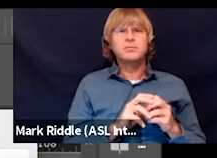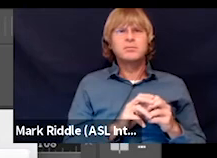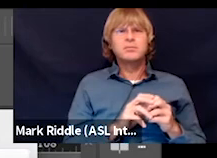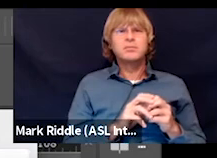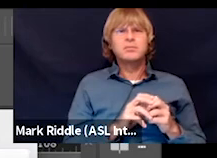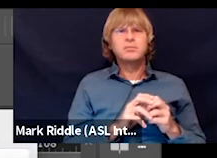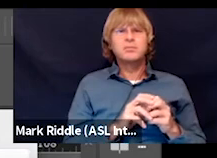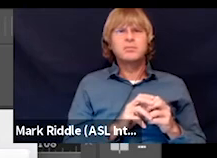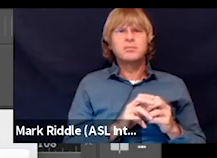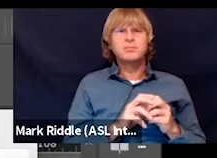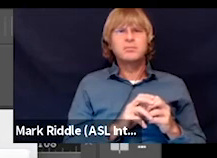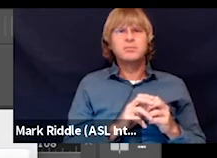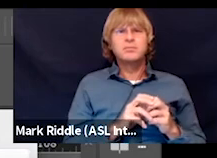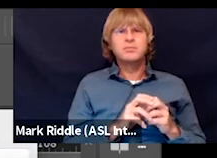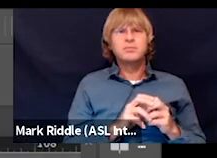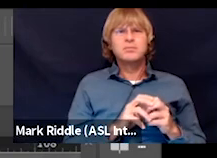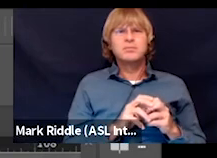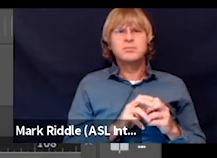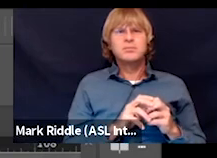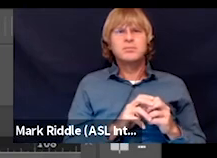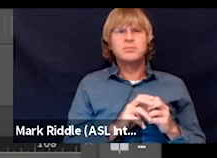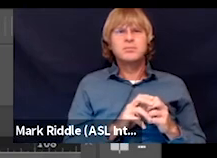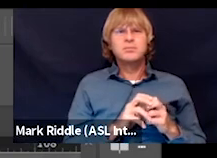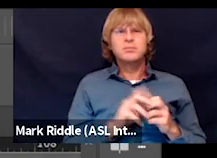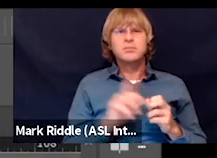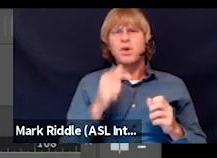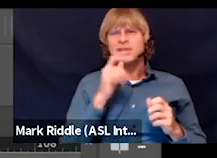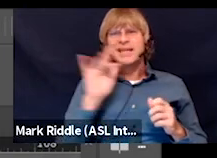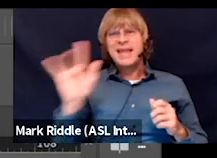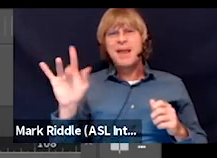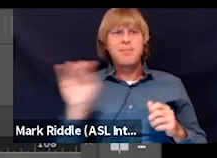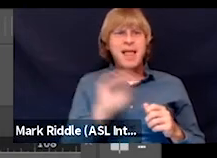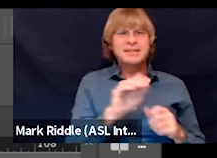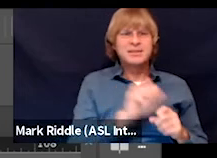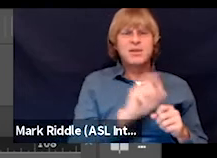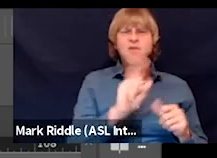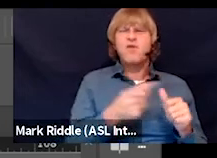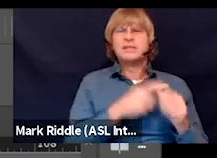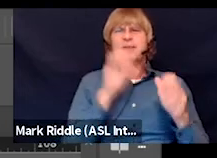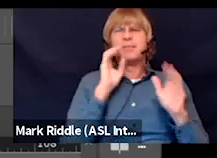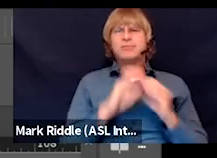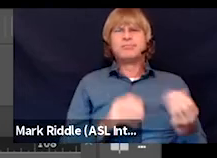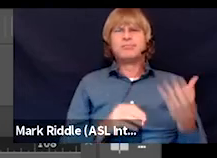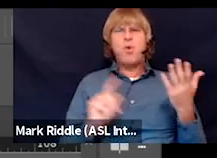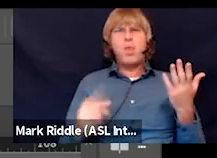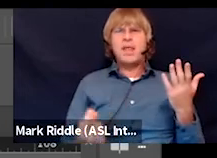PDF. Don't just hit that in place because you'll only get that first image.